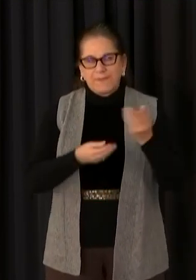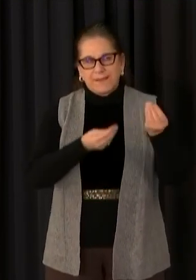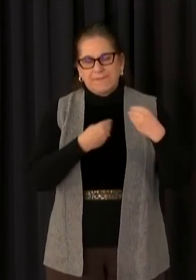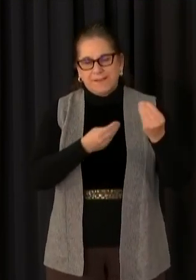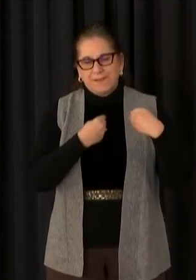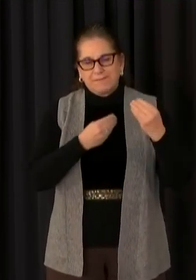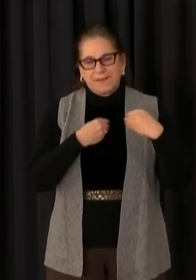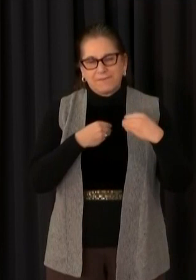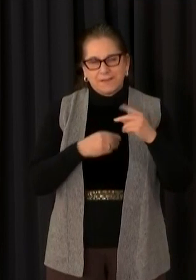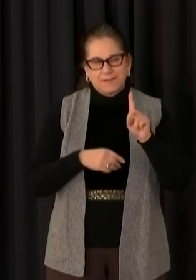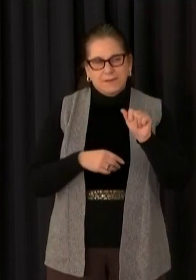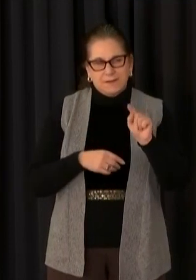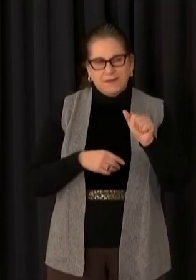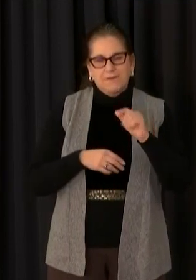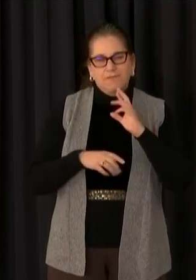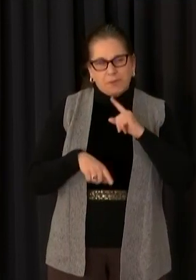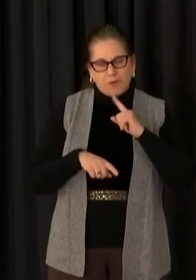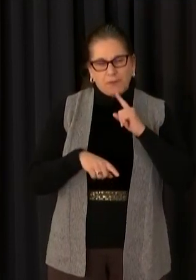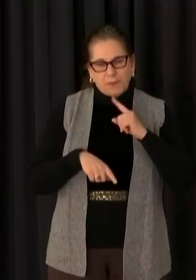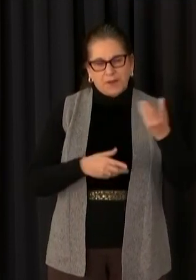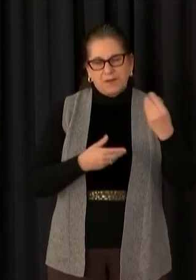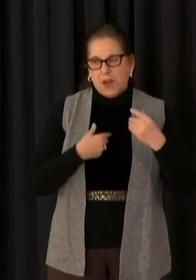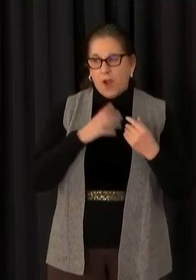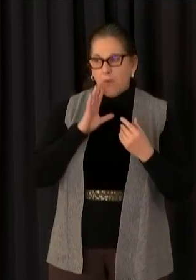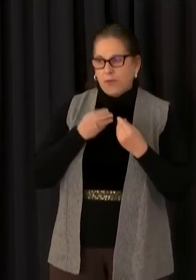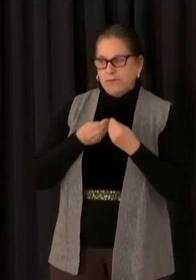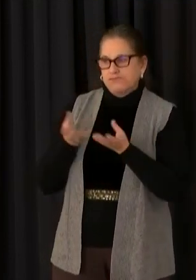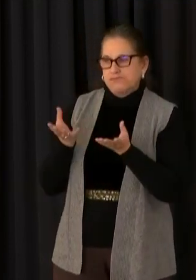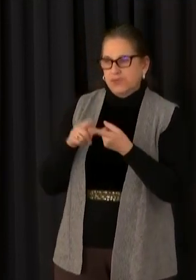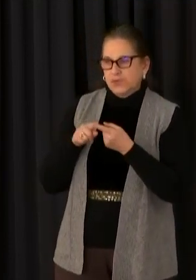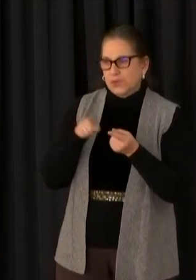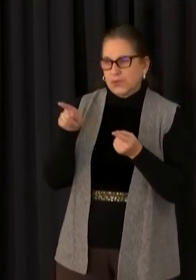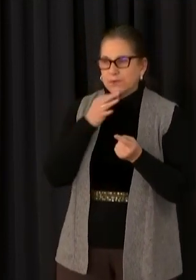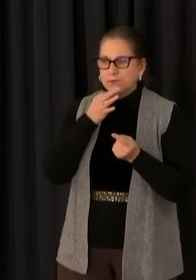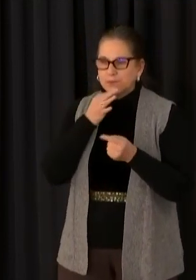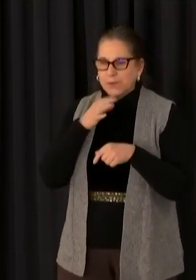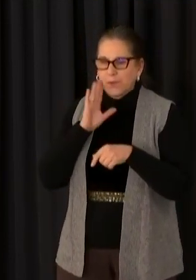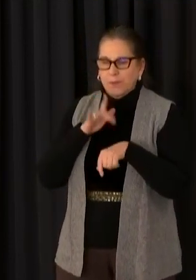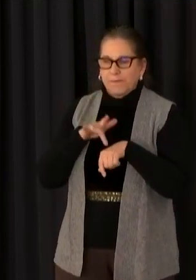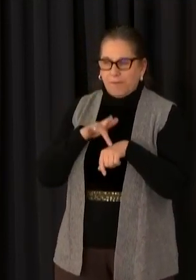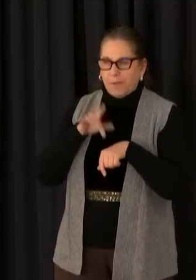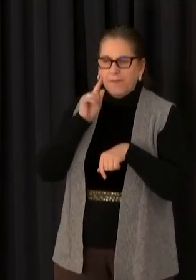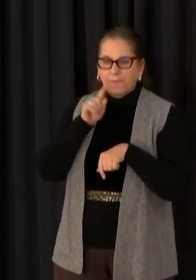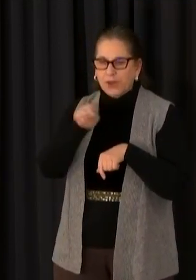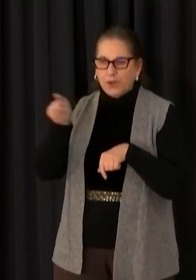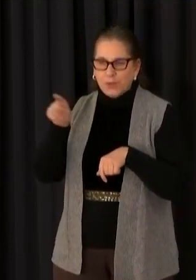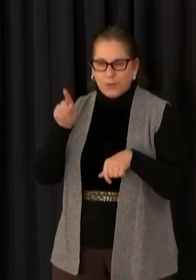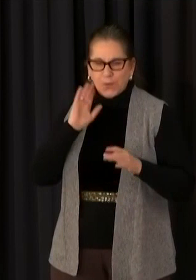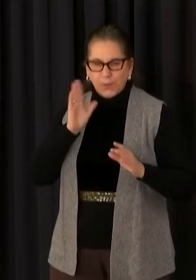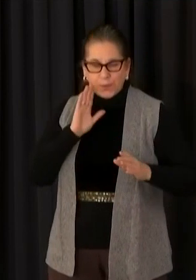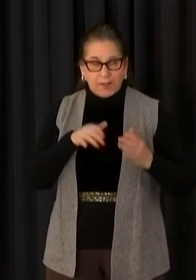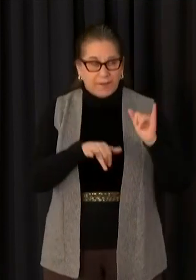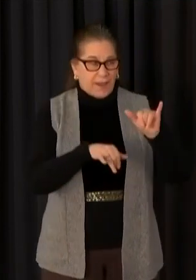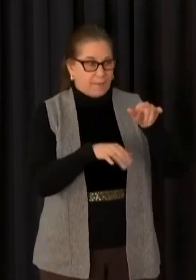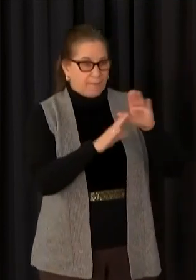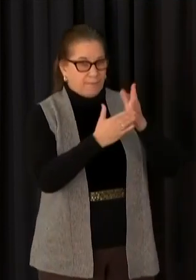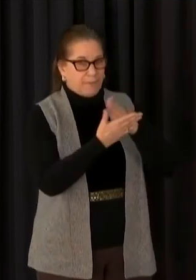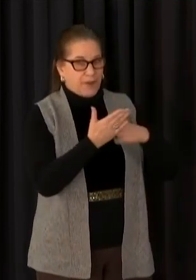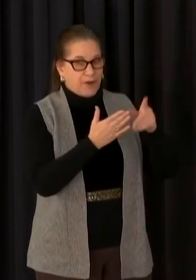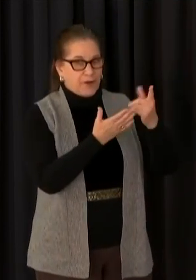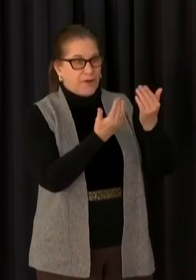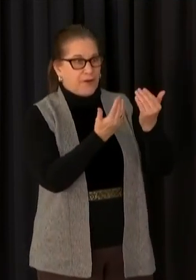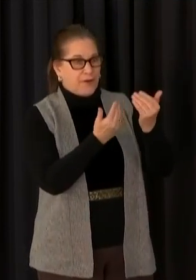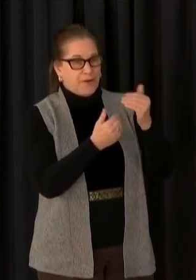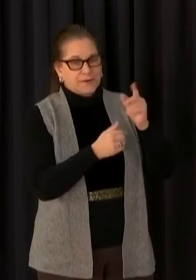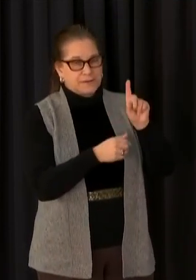hope to be able to make that data available to you all soon. We've seen remarkable improvement. The two providers where